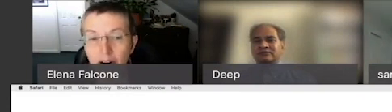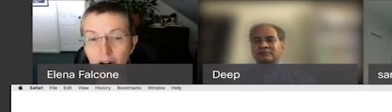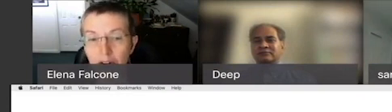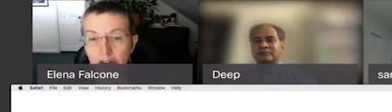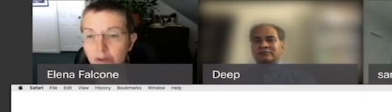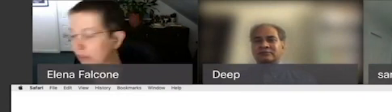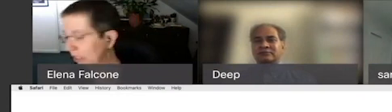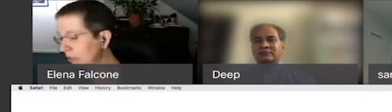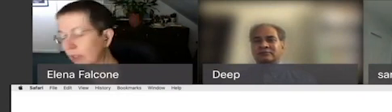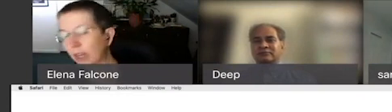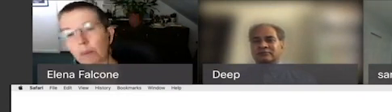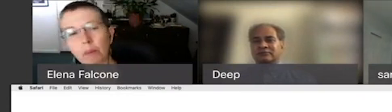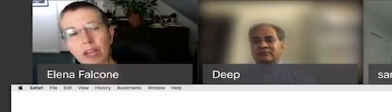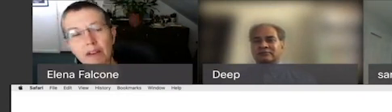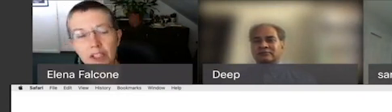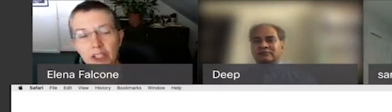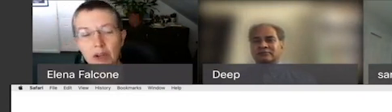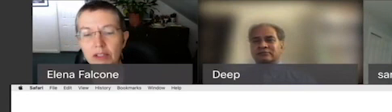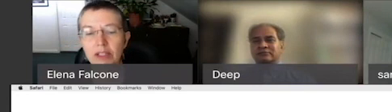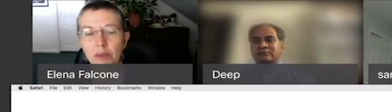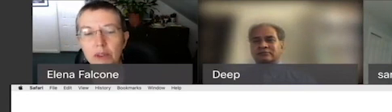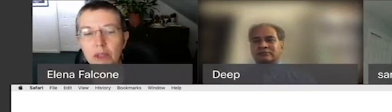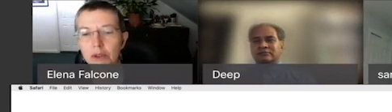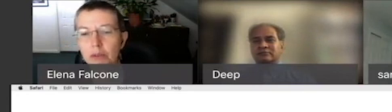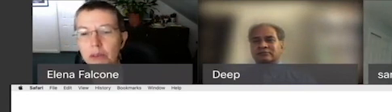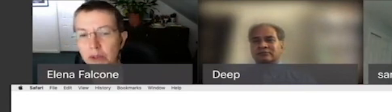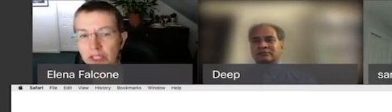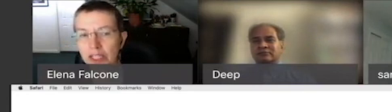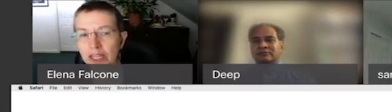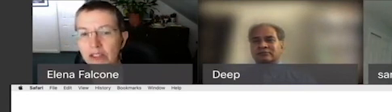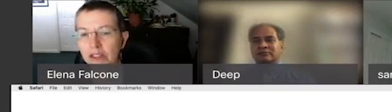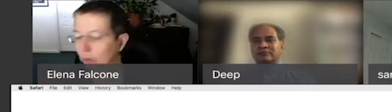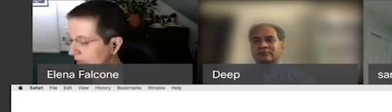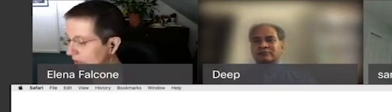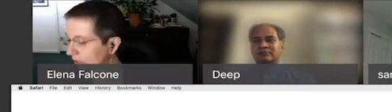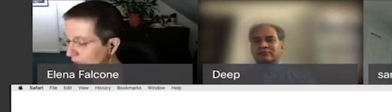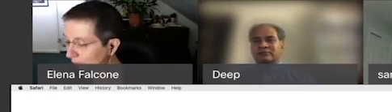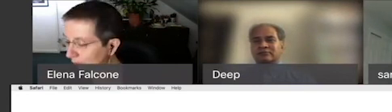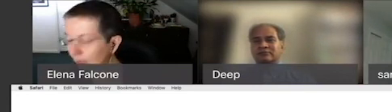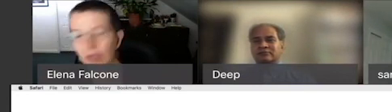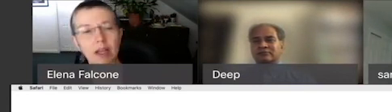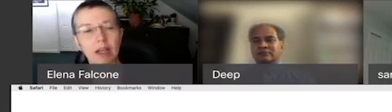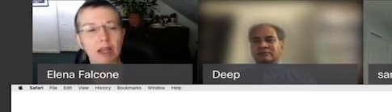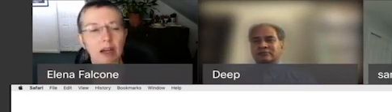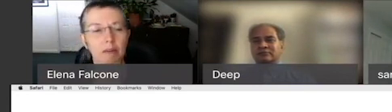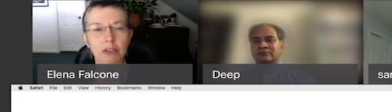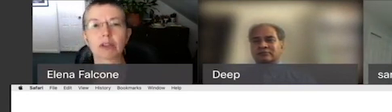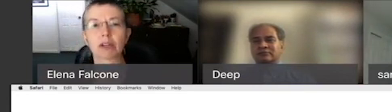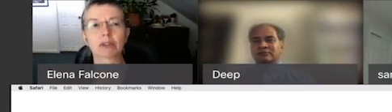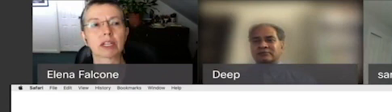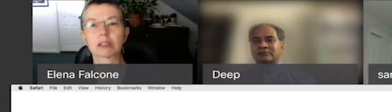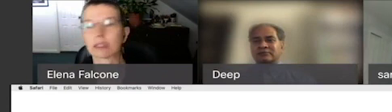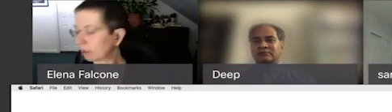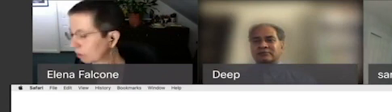several presenters. And when we have video content, we'll also be posting that to this website as well. I'm not sure that you guys are getting